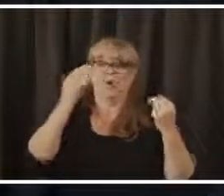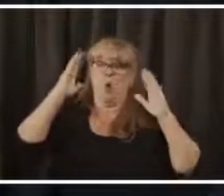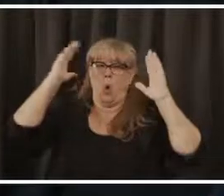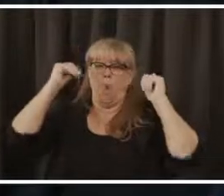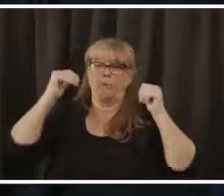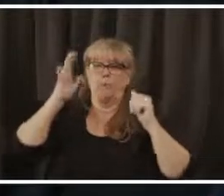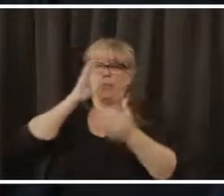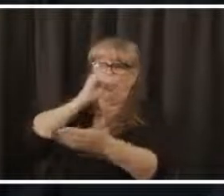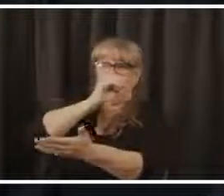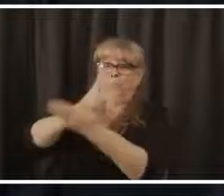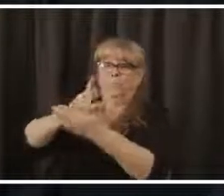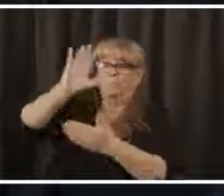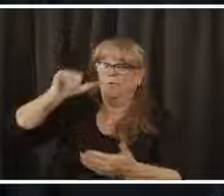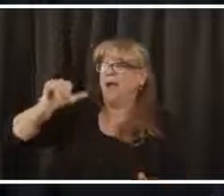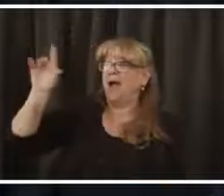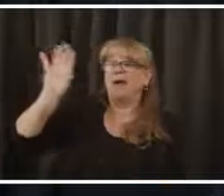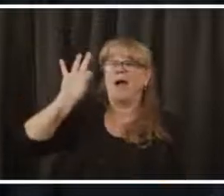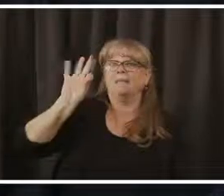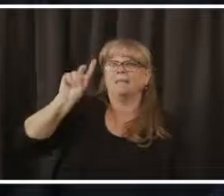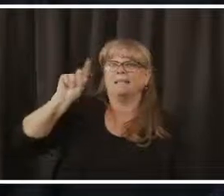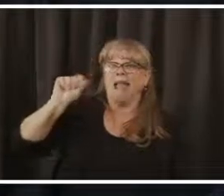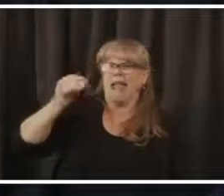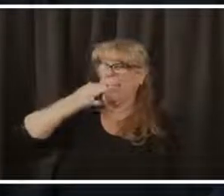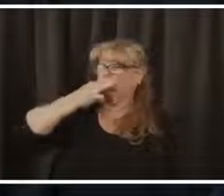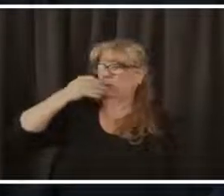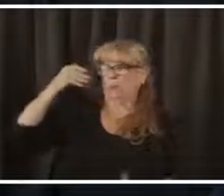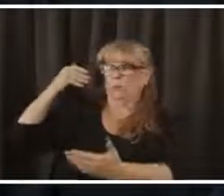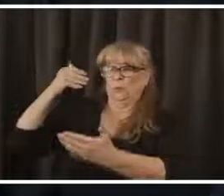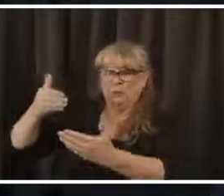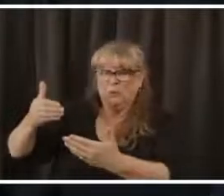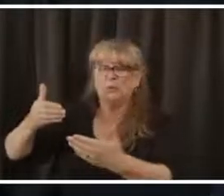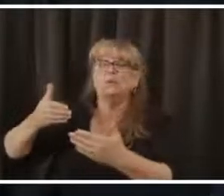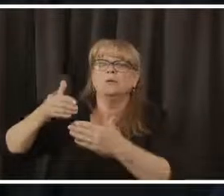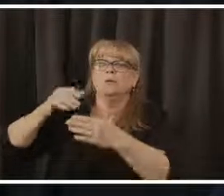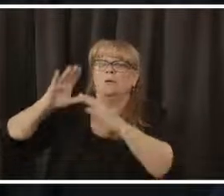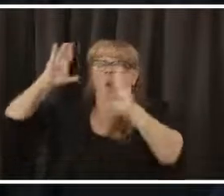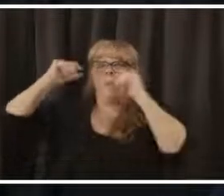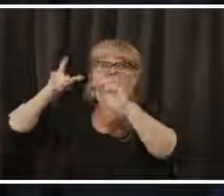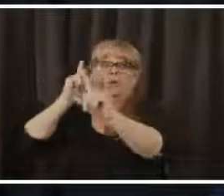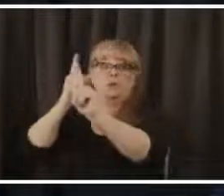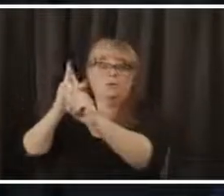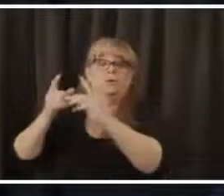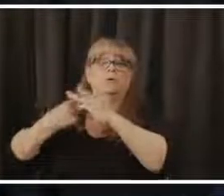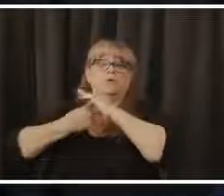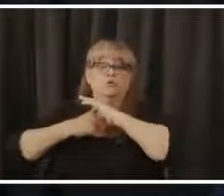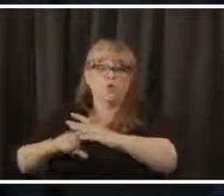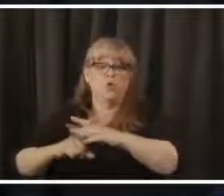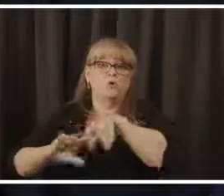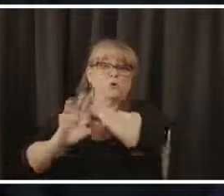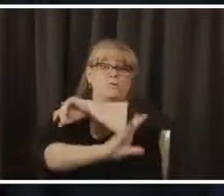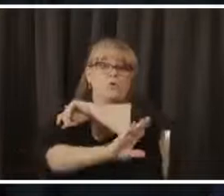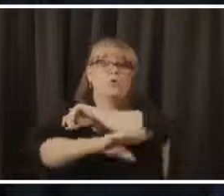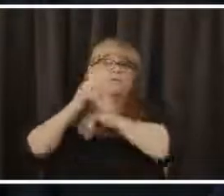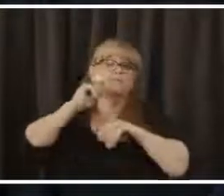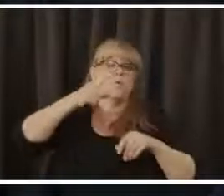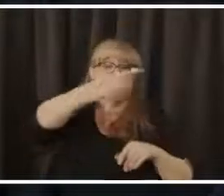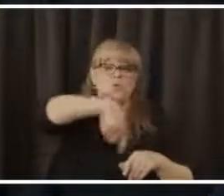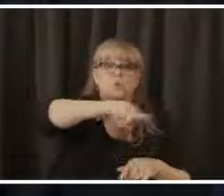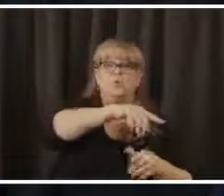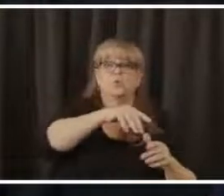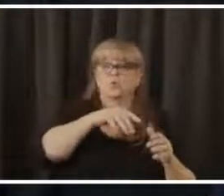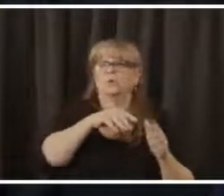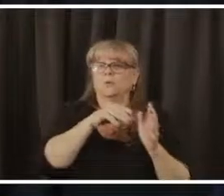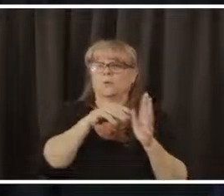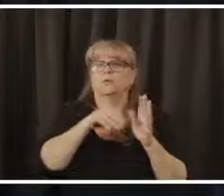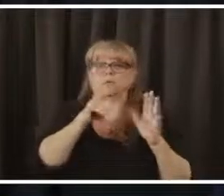be protected before students return to school in the fall. We just have a few more weeks of school this year. School districts will finish out the year